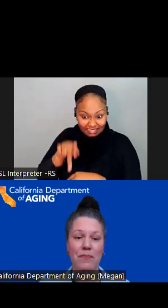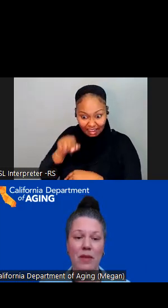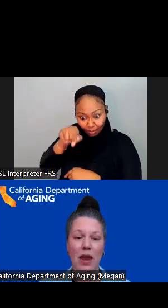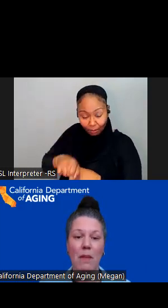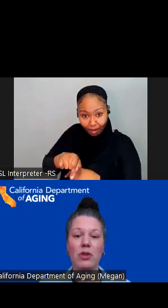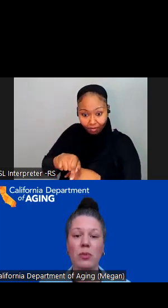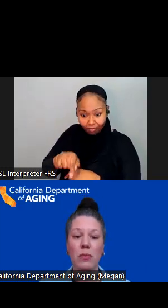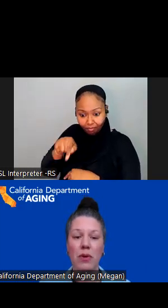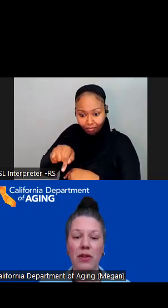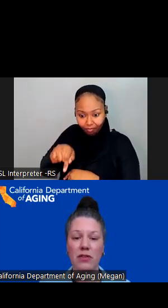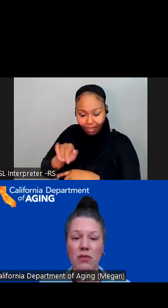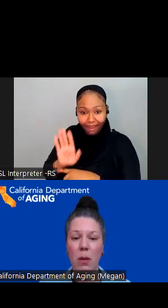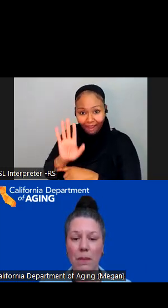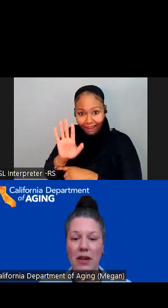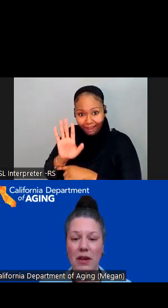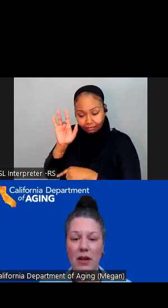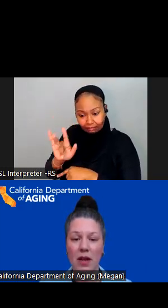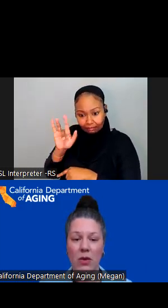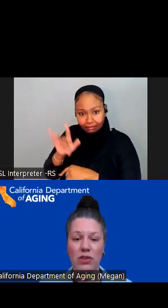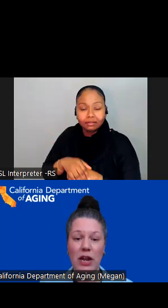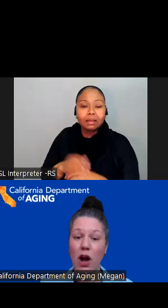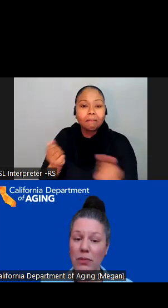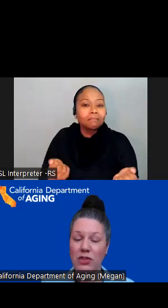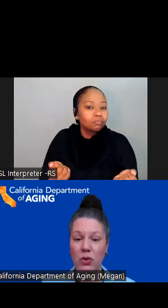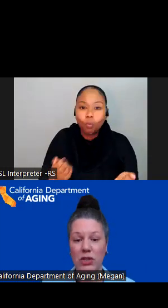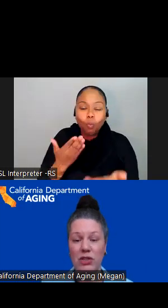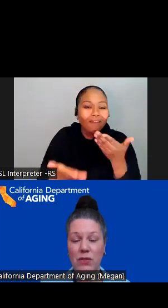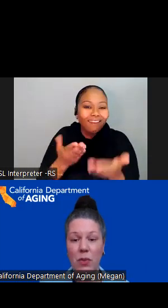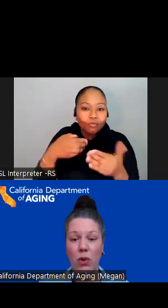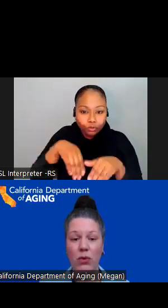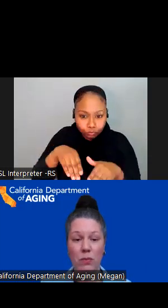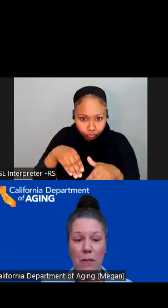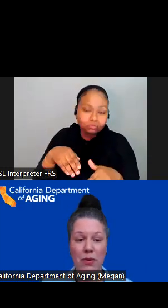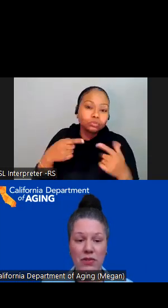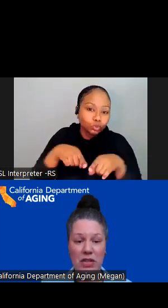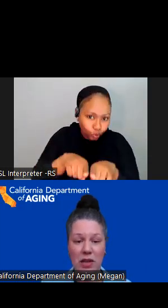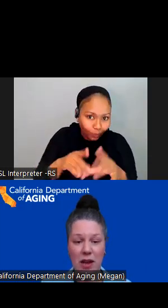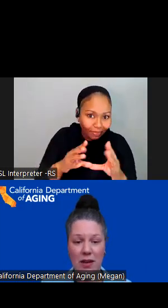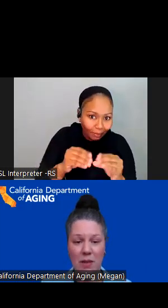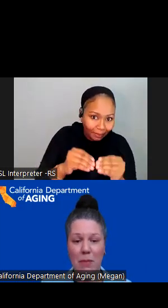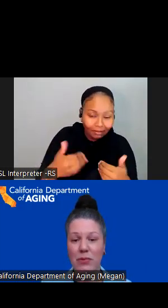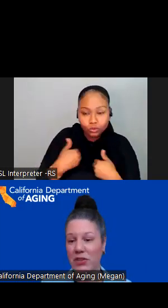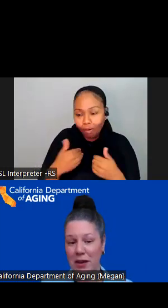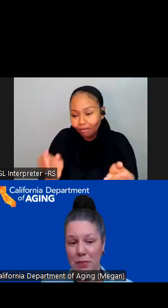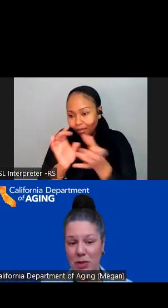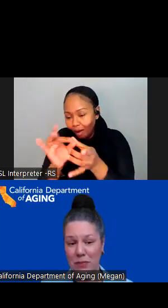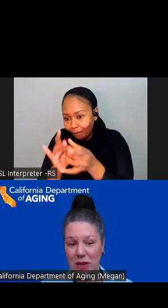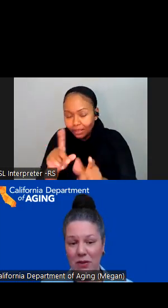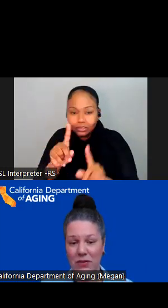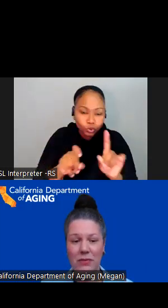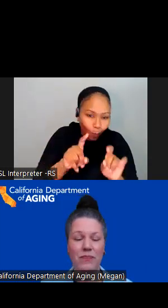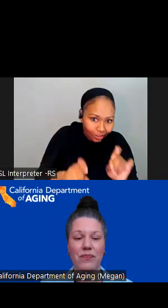screen. And at multiple points throughout the meeting, we'll take comments or questions from the workgroup members in the line, and members can